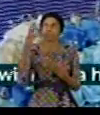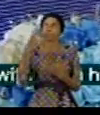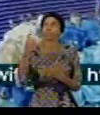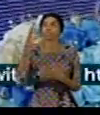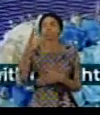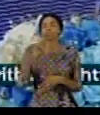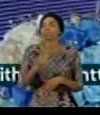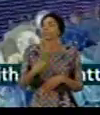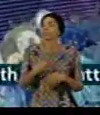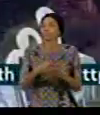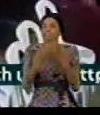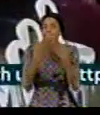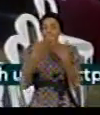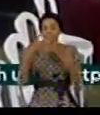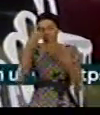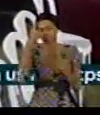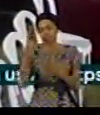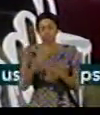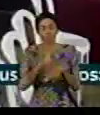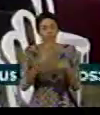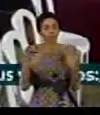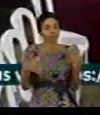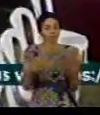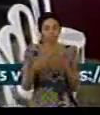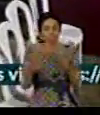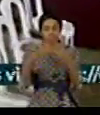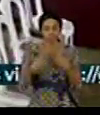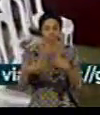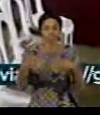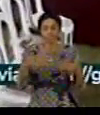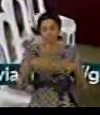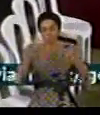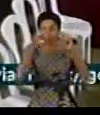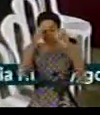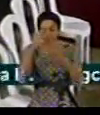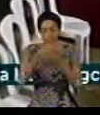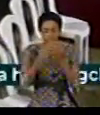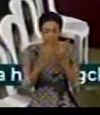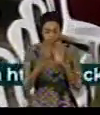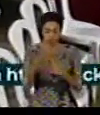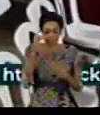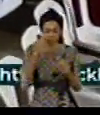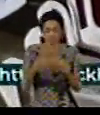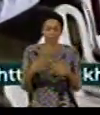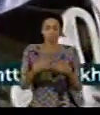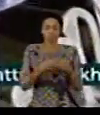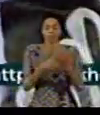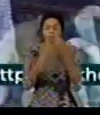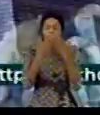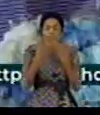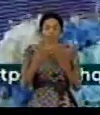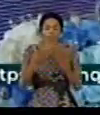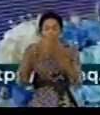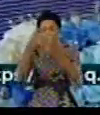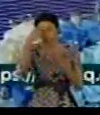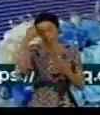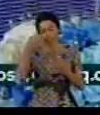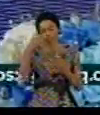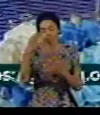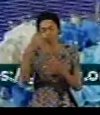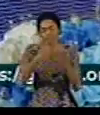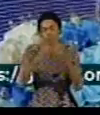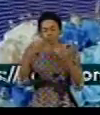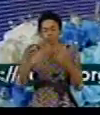his power, and the people shall be willing. Father, in the name of Jesus, we thank you because of what you have